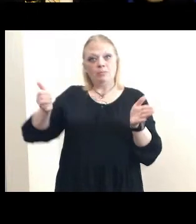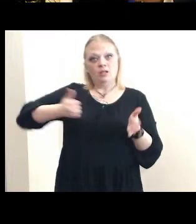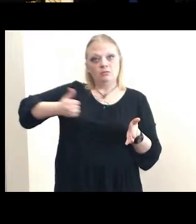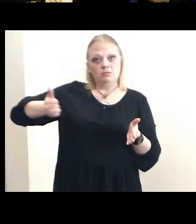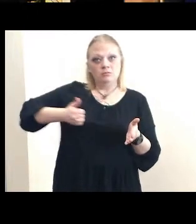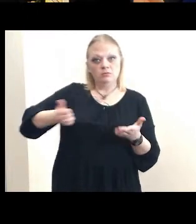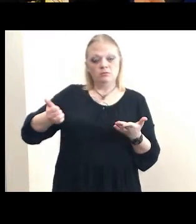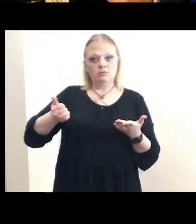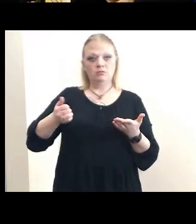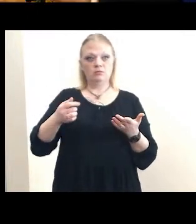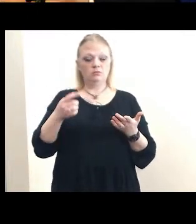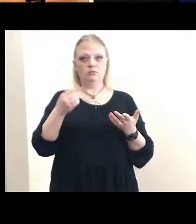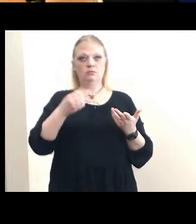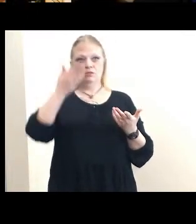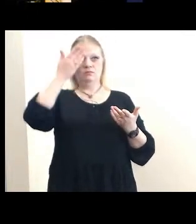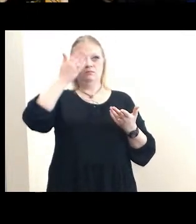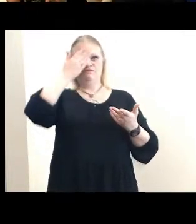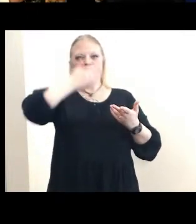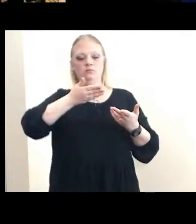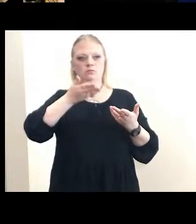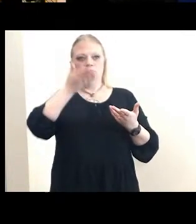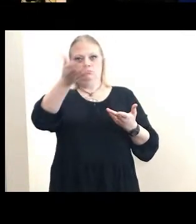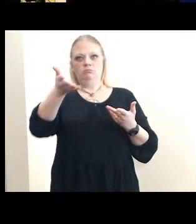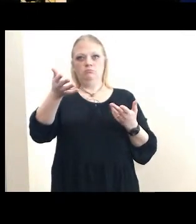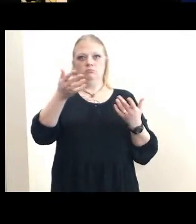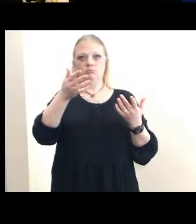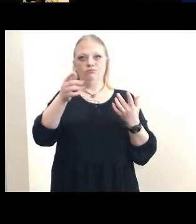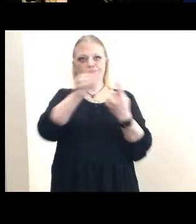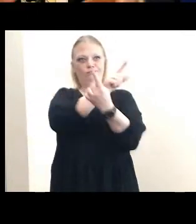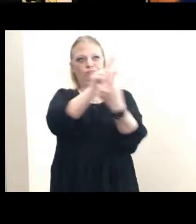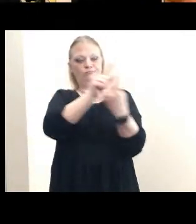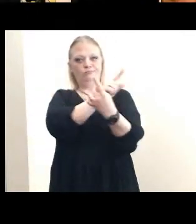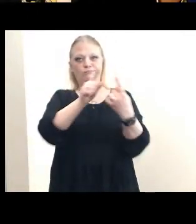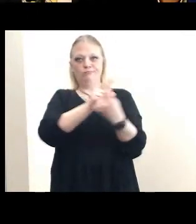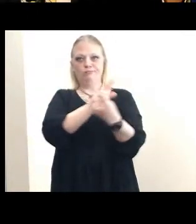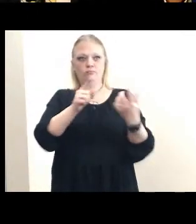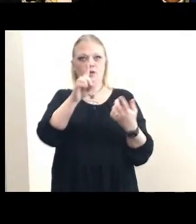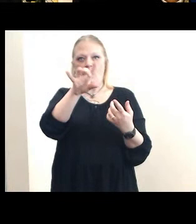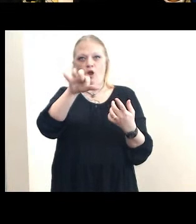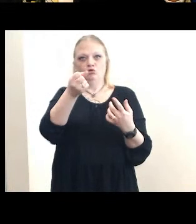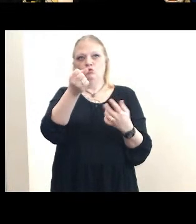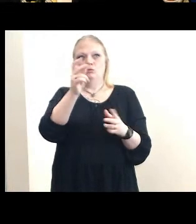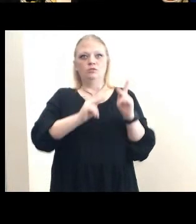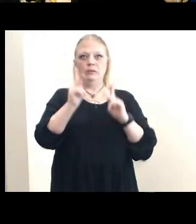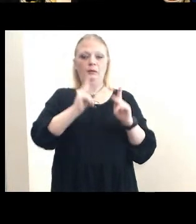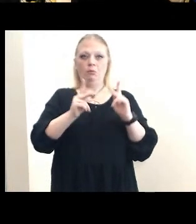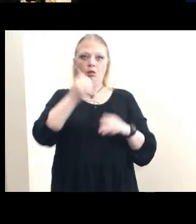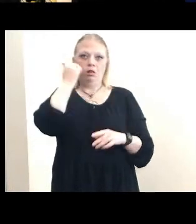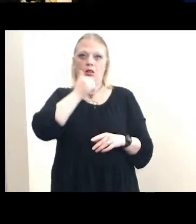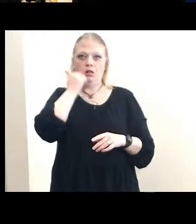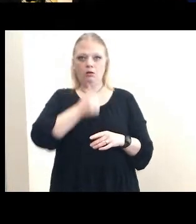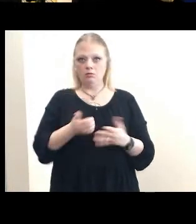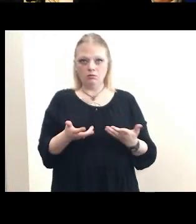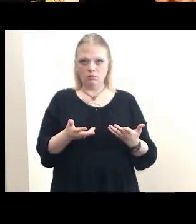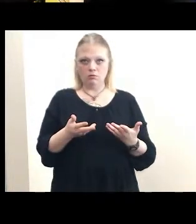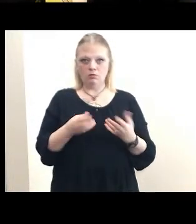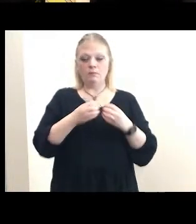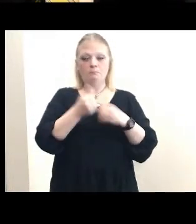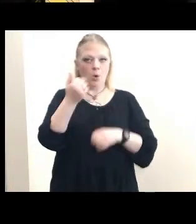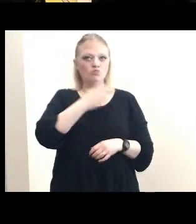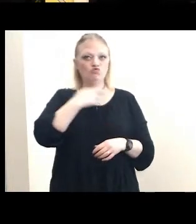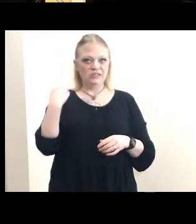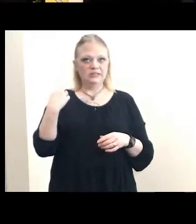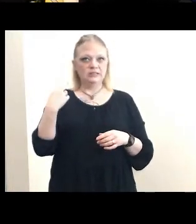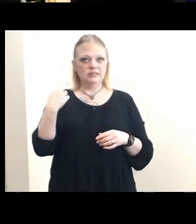are front-facing individuals who deal with sometimes hundreds of different people a day that are at most at